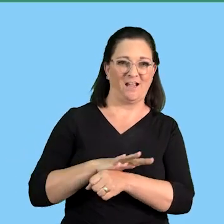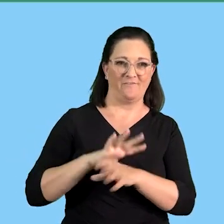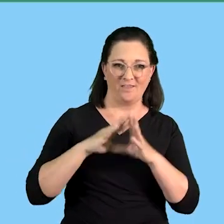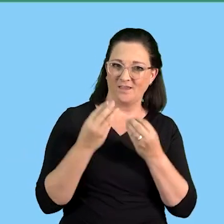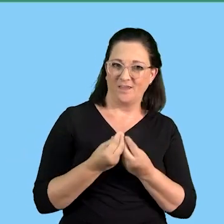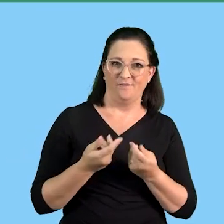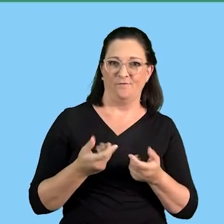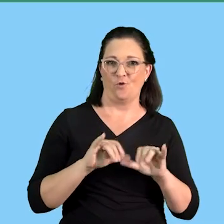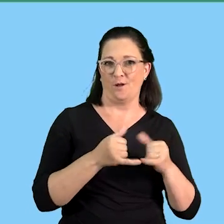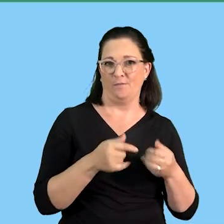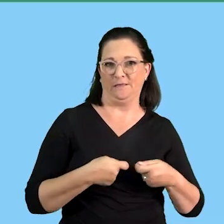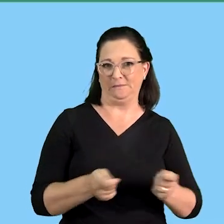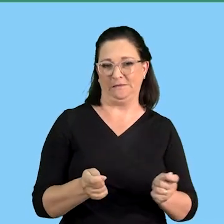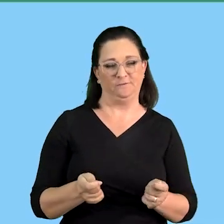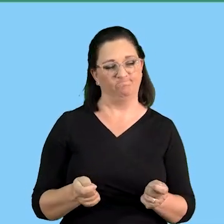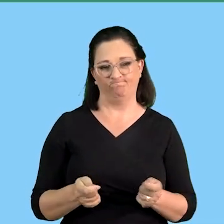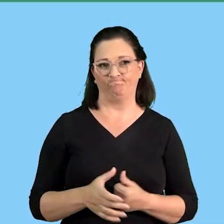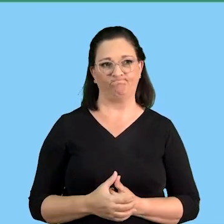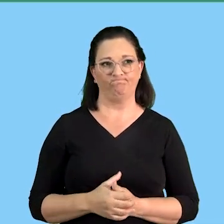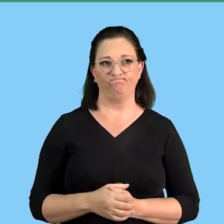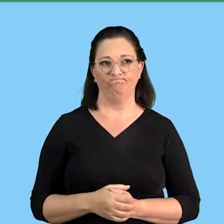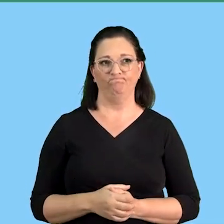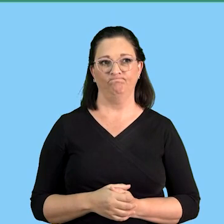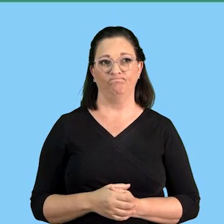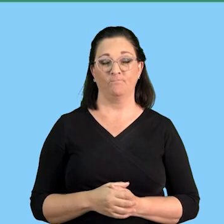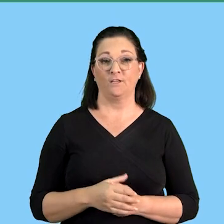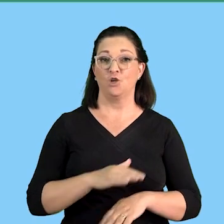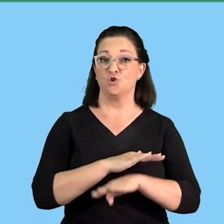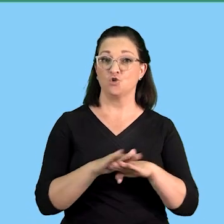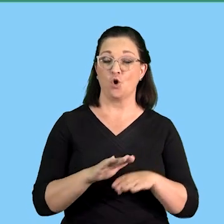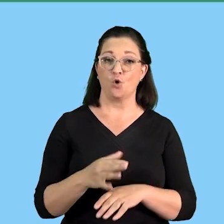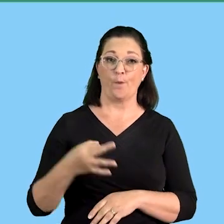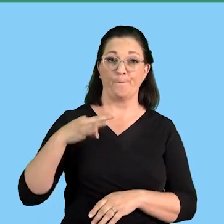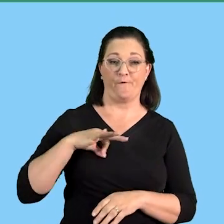company's expenses. Then we have non-profit companies.